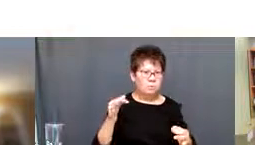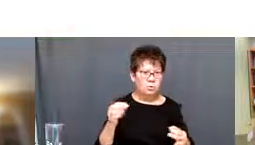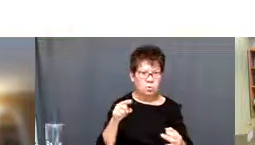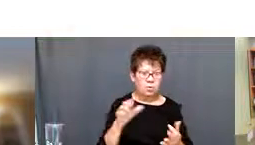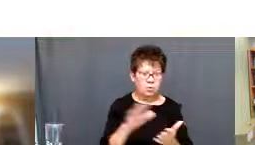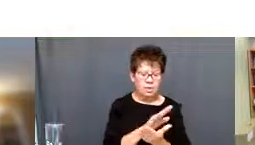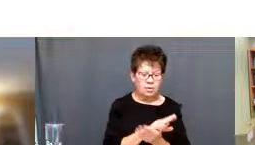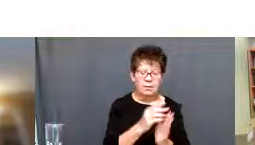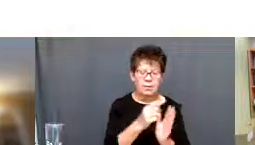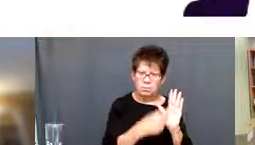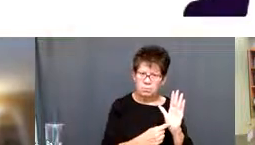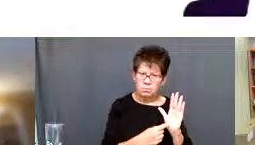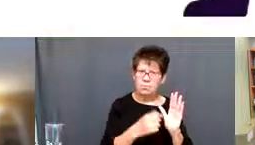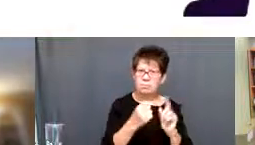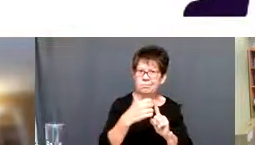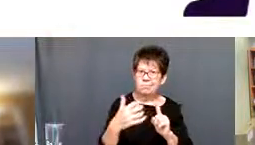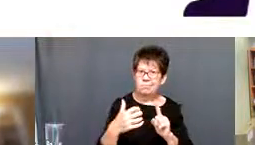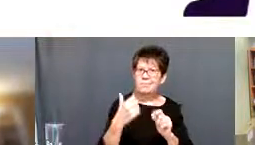both options.